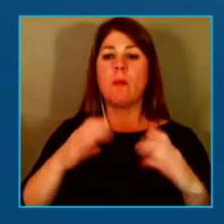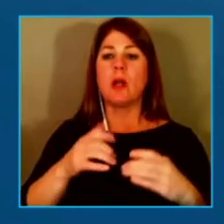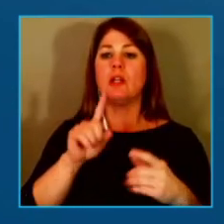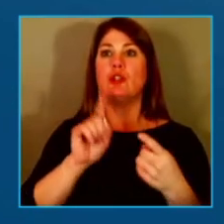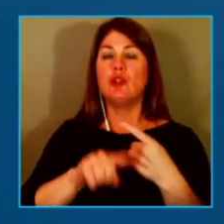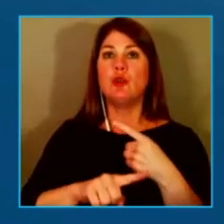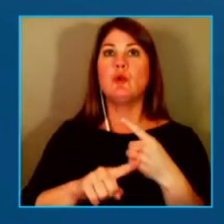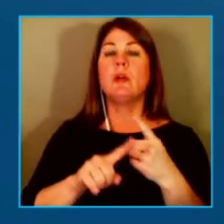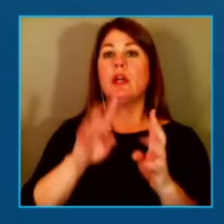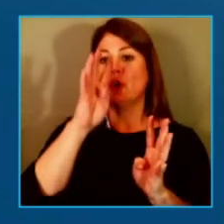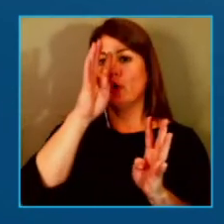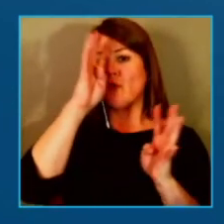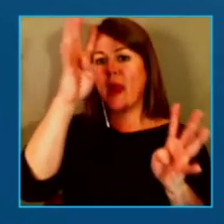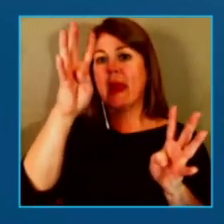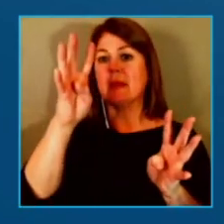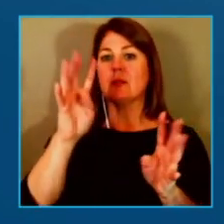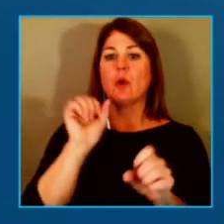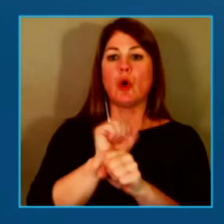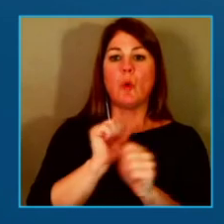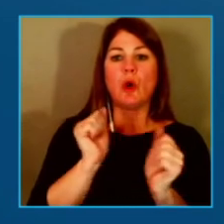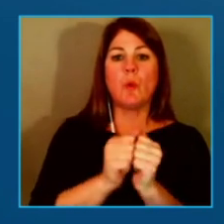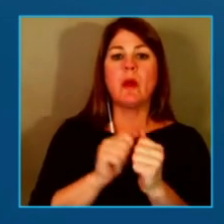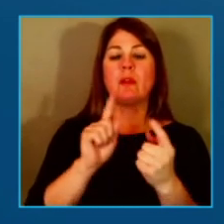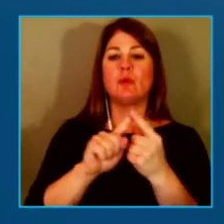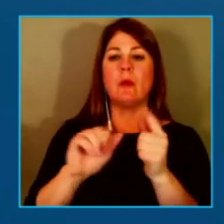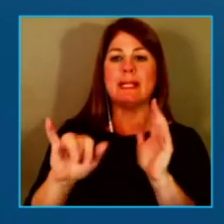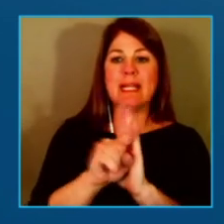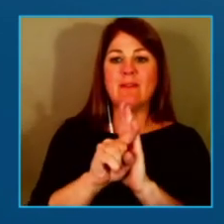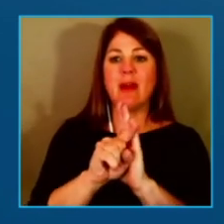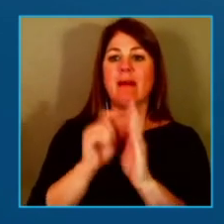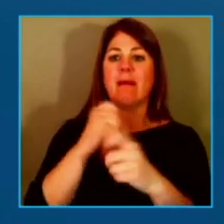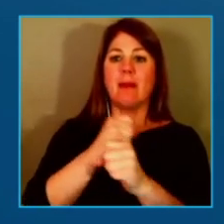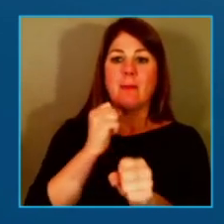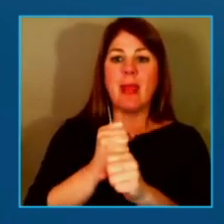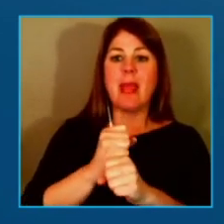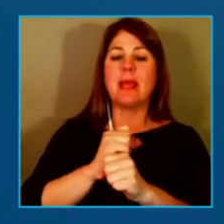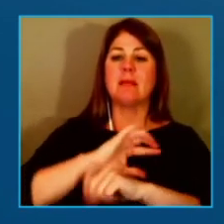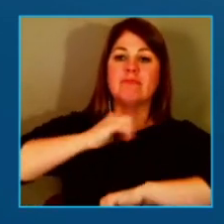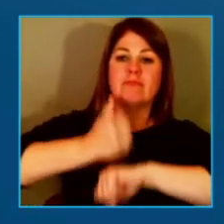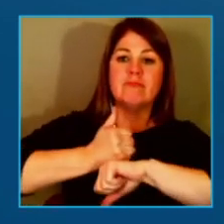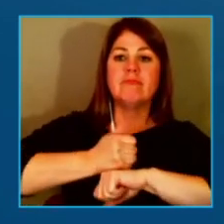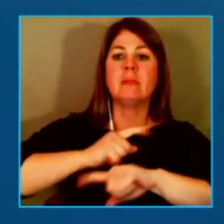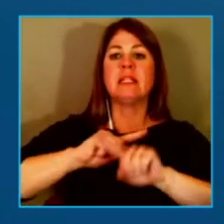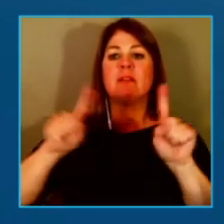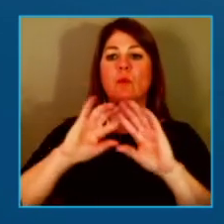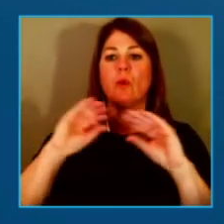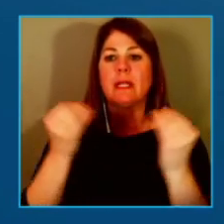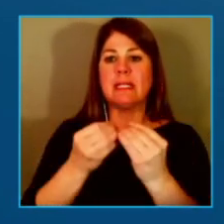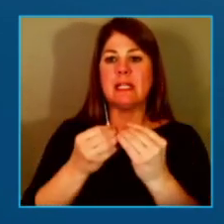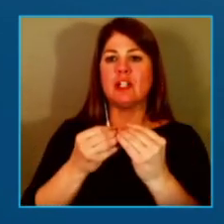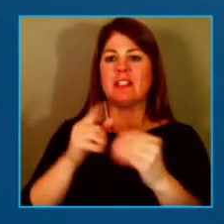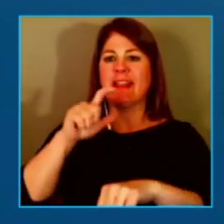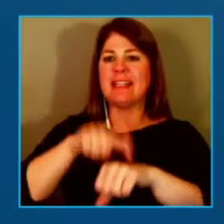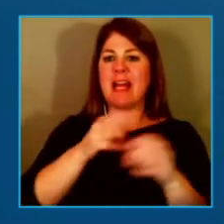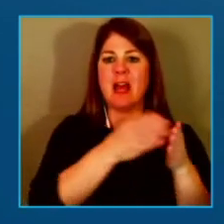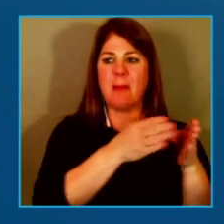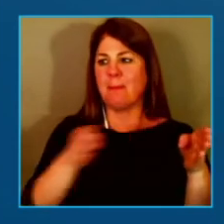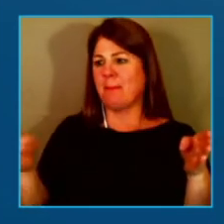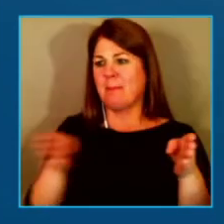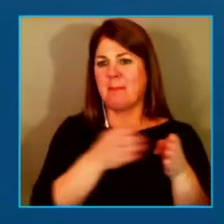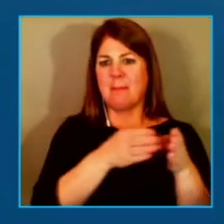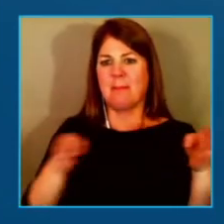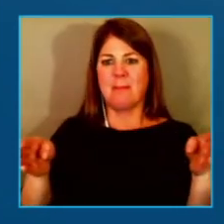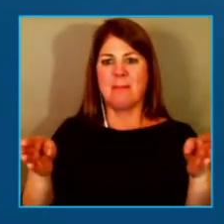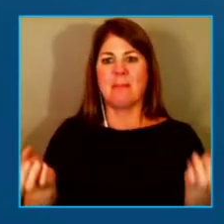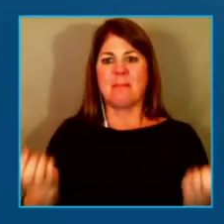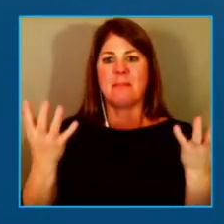to identify, to create these organizations in the timeline? I just want to get a sense that what is hopefully the